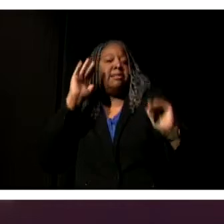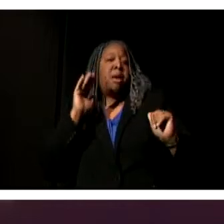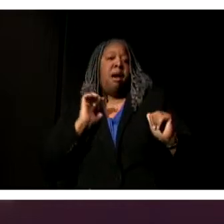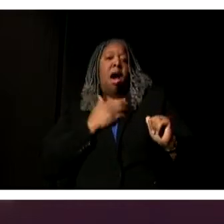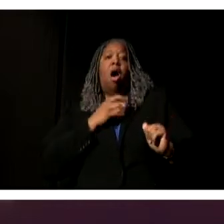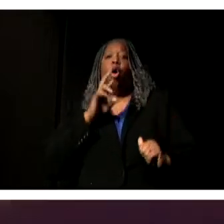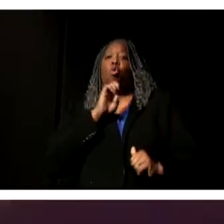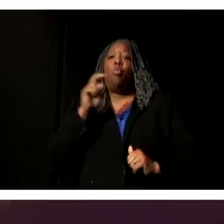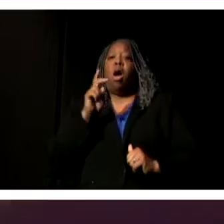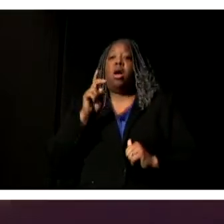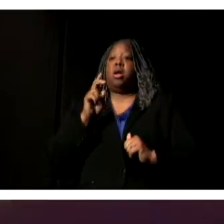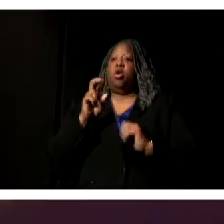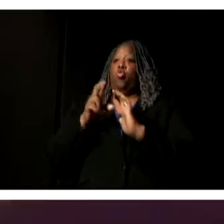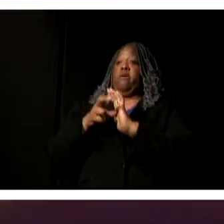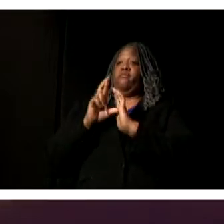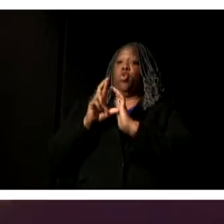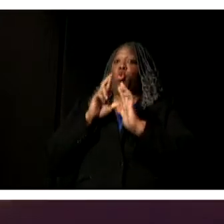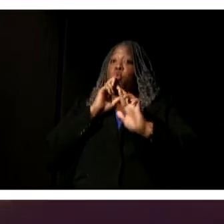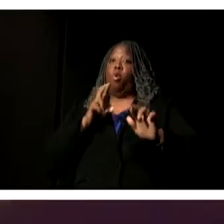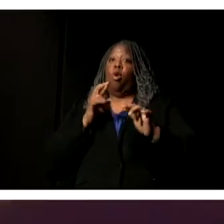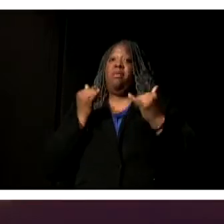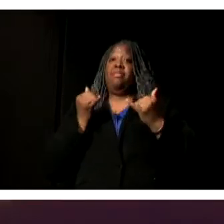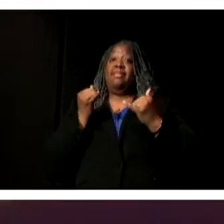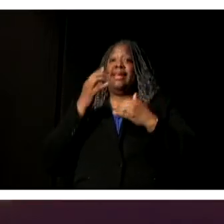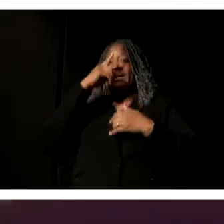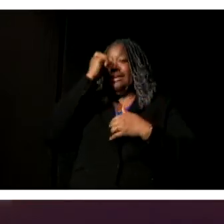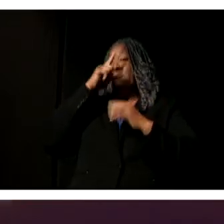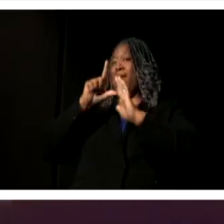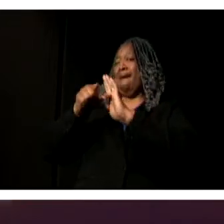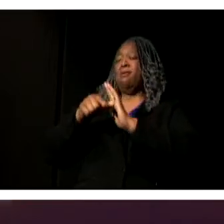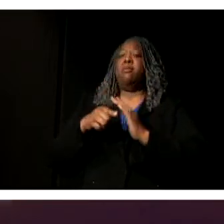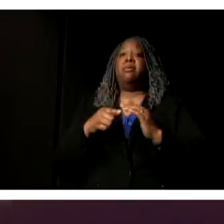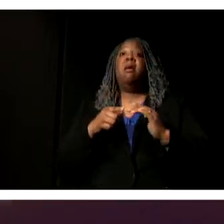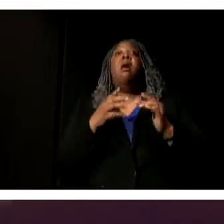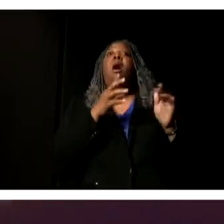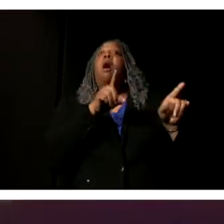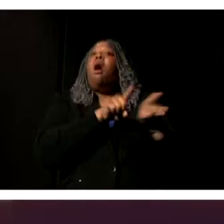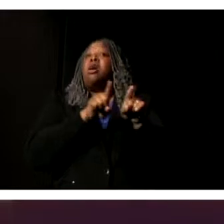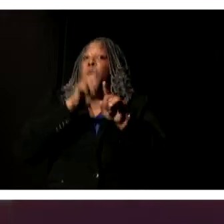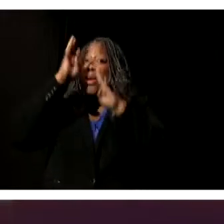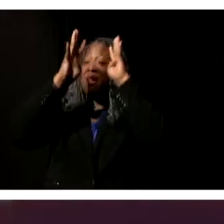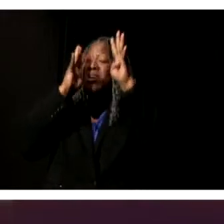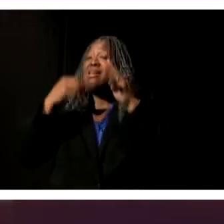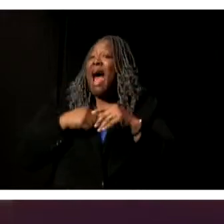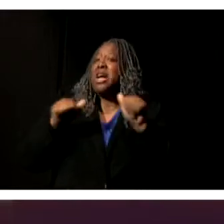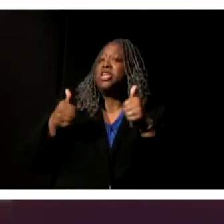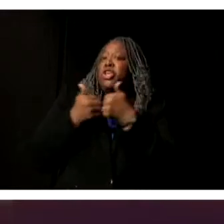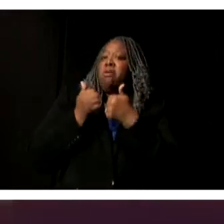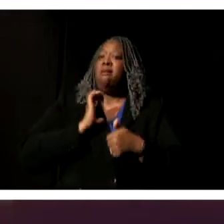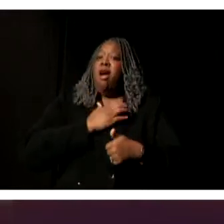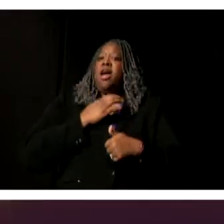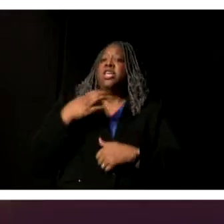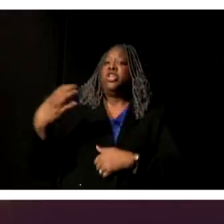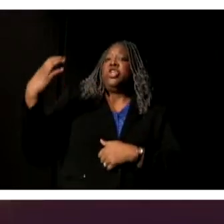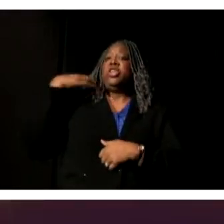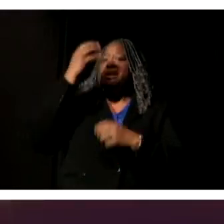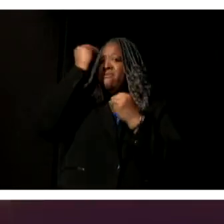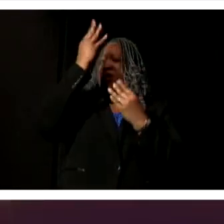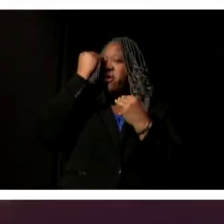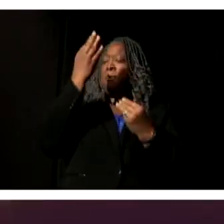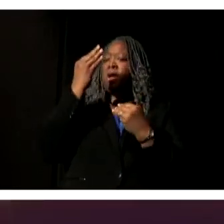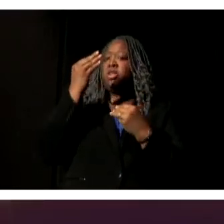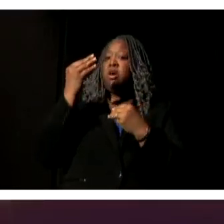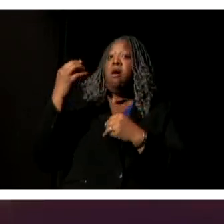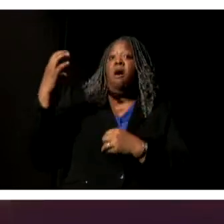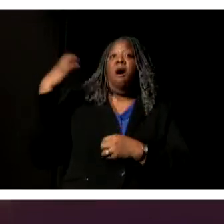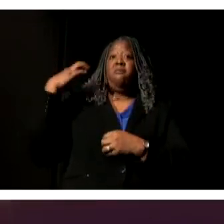progress report later this summer. Speaking of innovation, I have challenged our Chief Information Officer, Abdul Kabul,